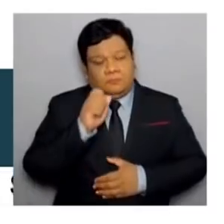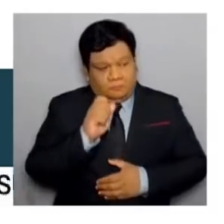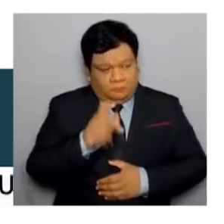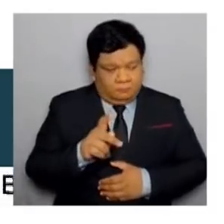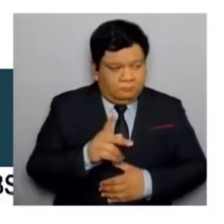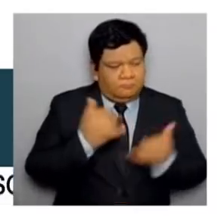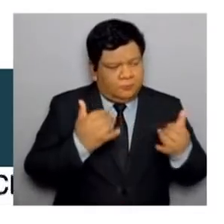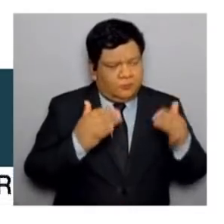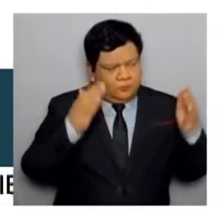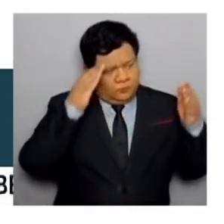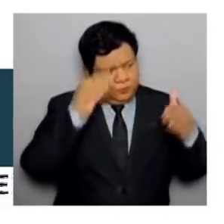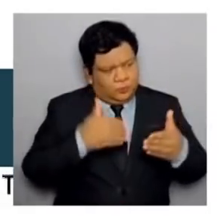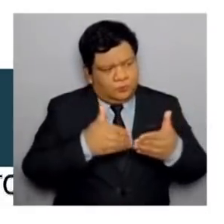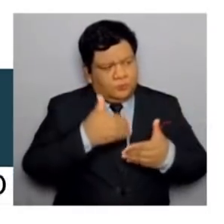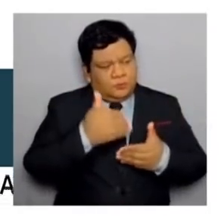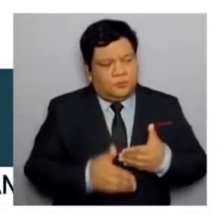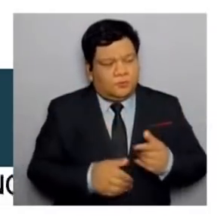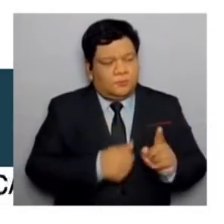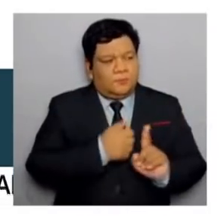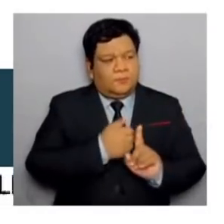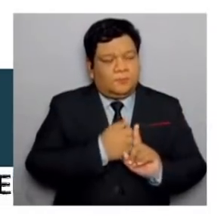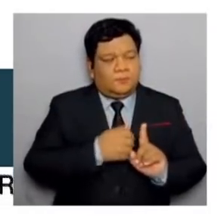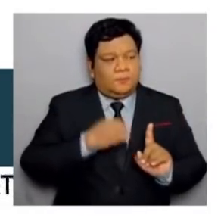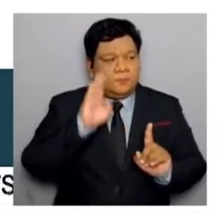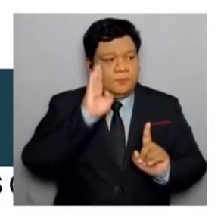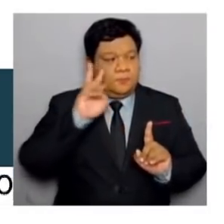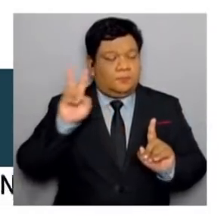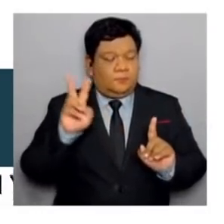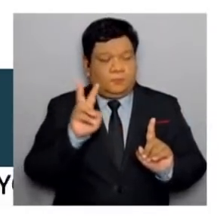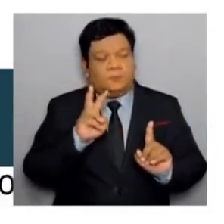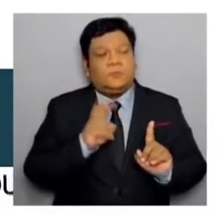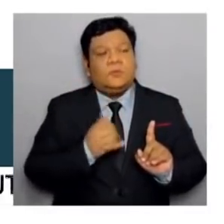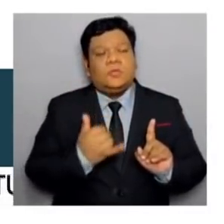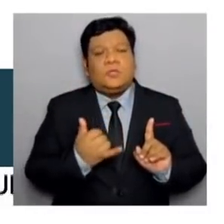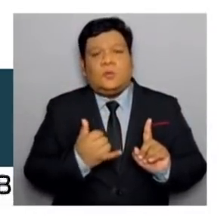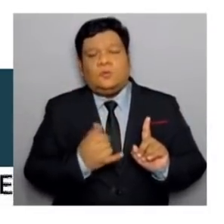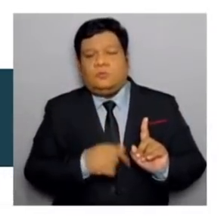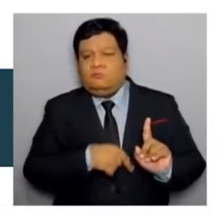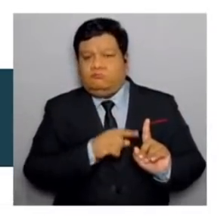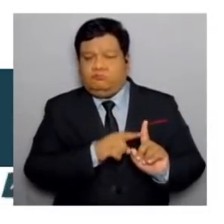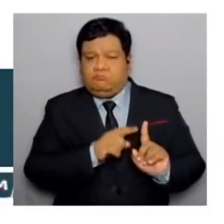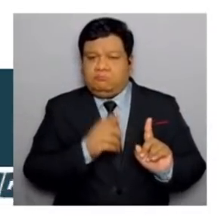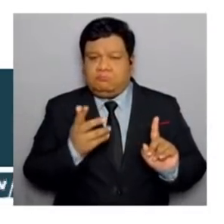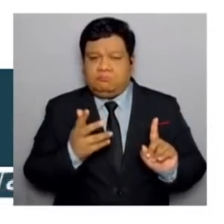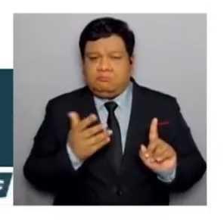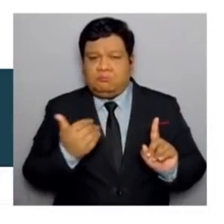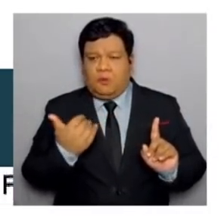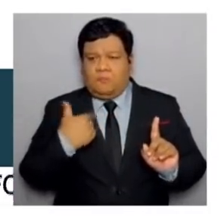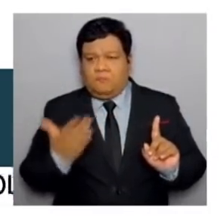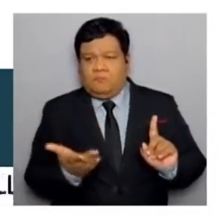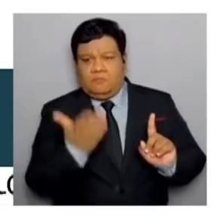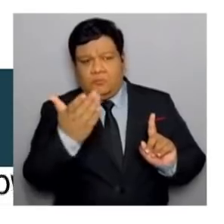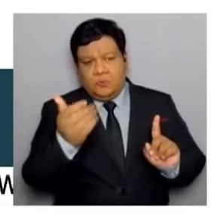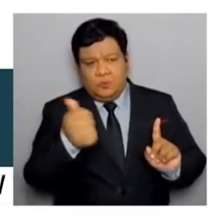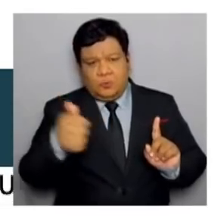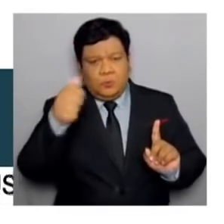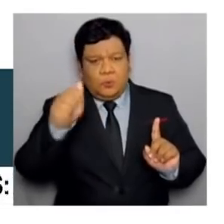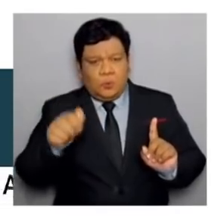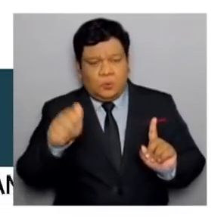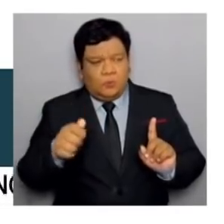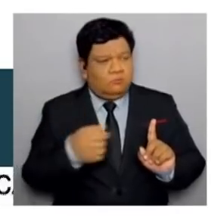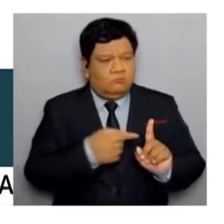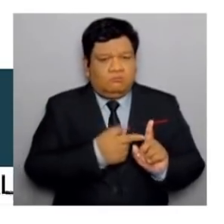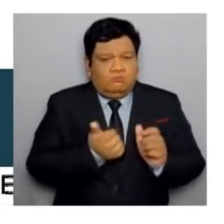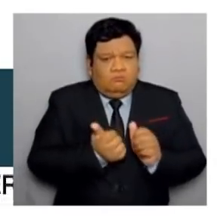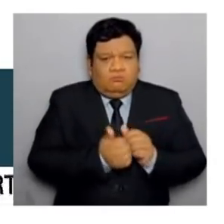on presidential front runner, former Senator Bongbong Marcos now. With this question before the Supreme Court, what does this mean for